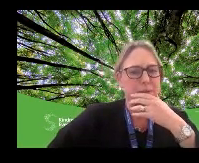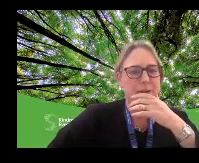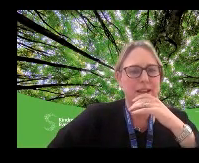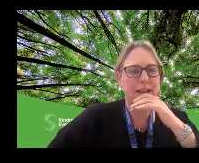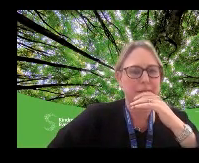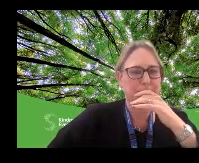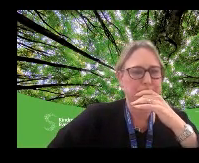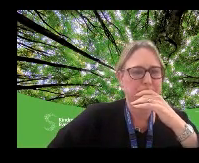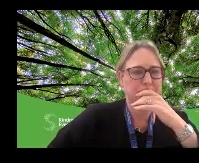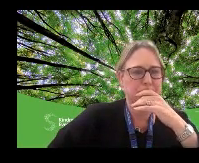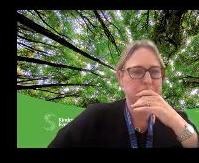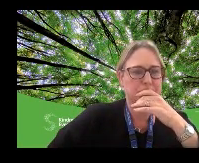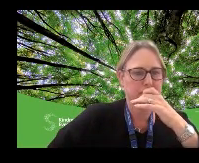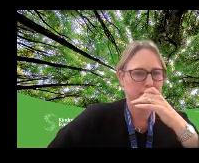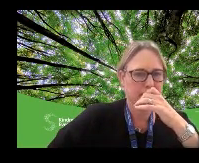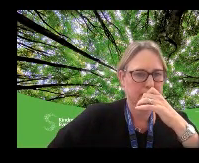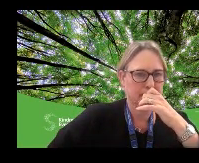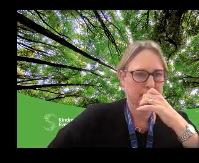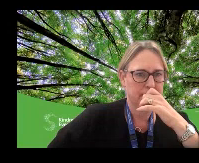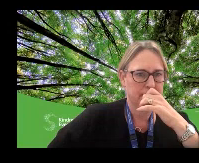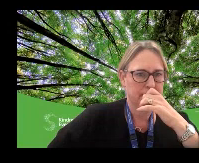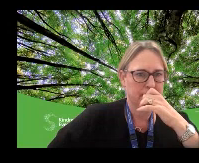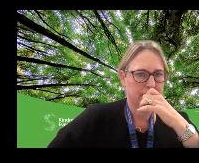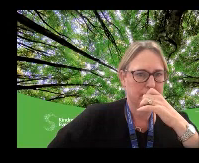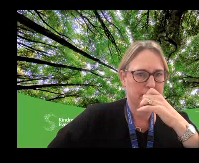parents' information within that.